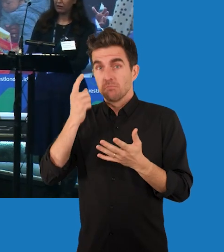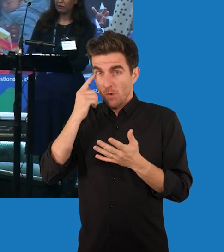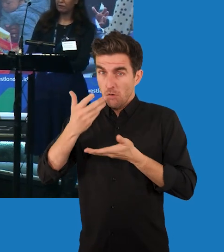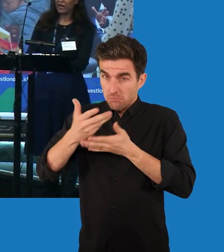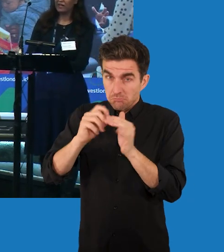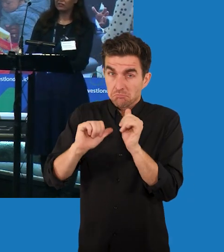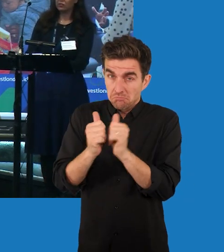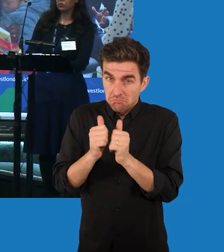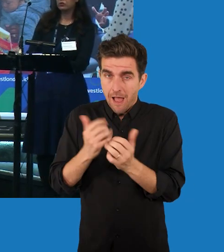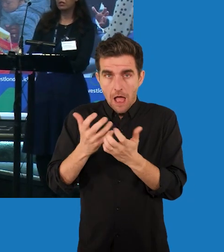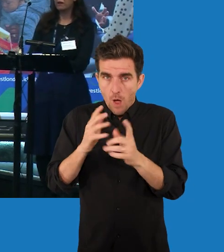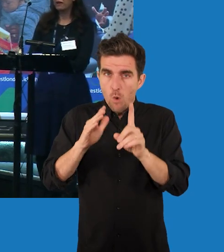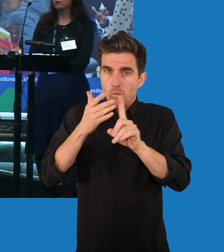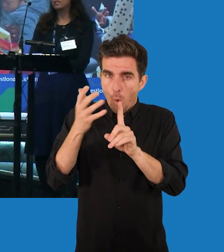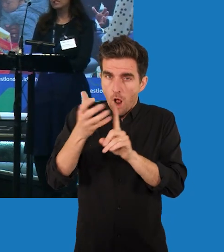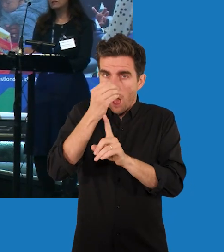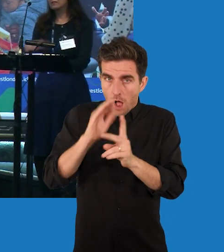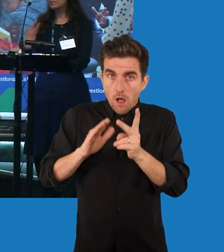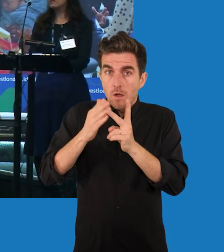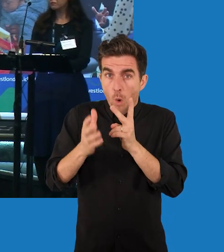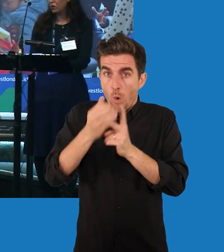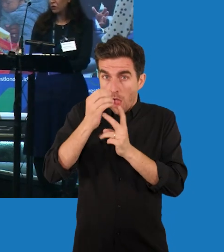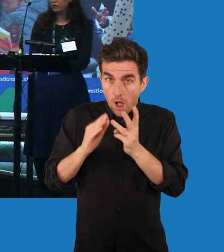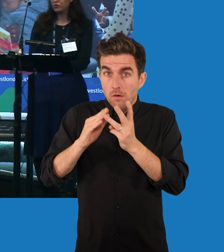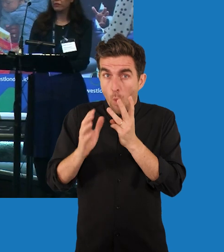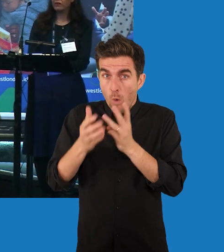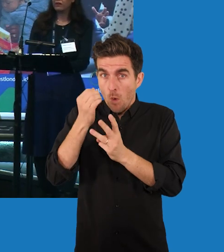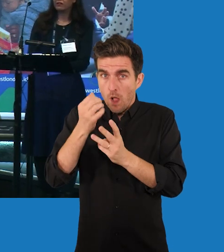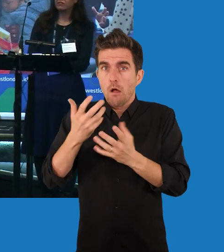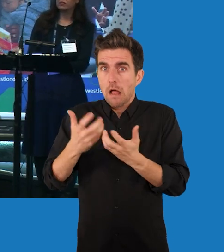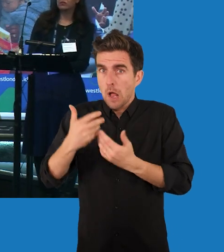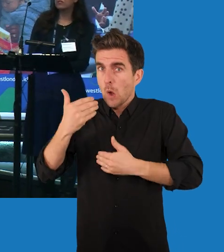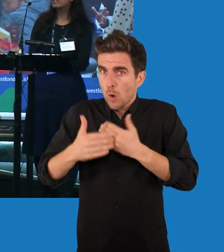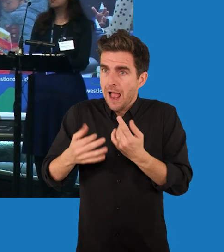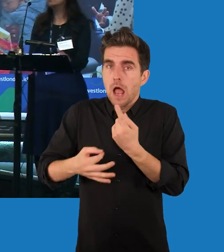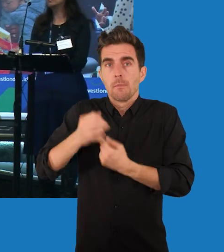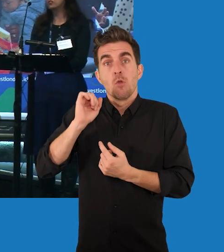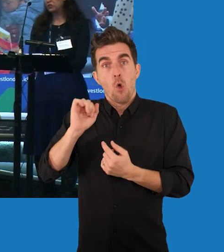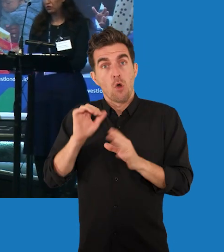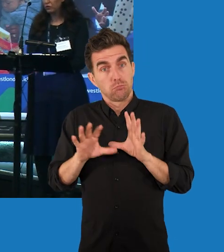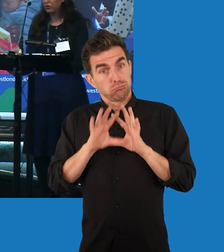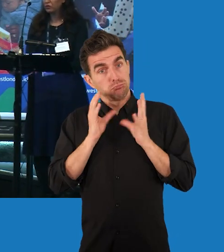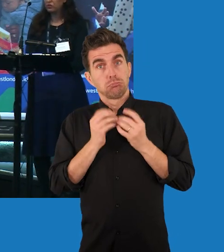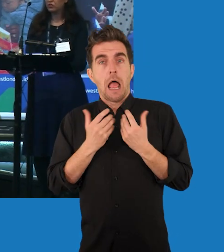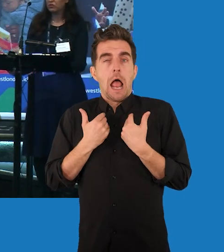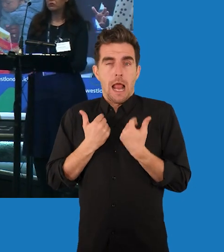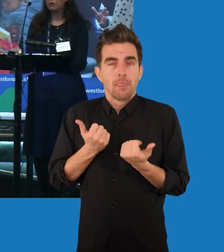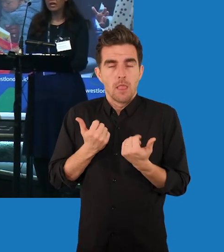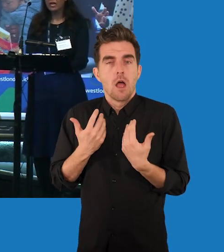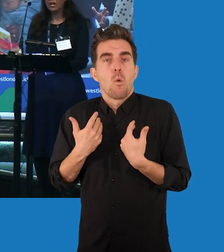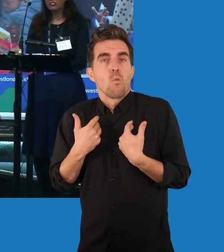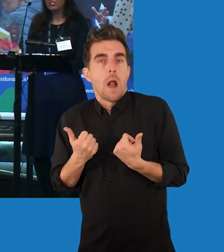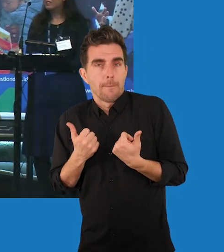her and talked about setting some goals with her to sort of see what we could do in order